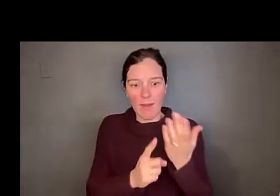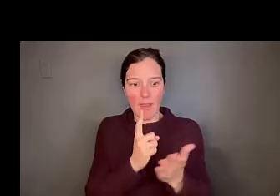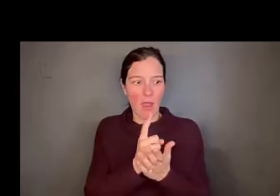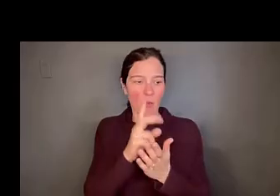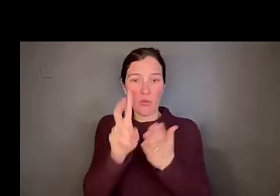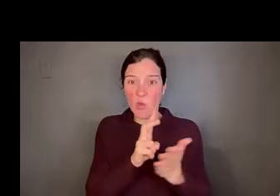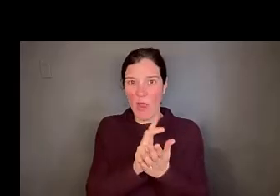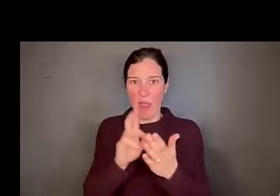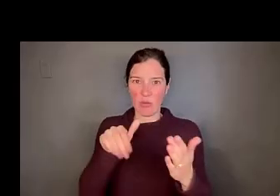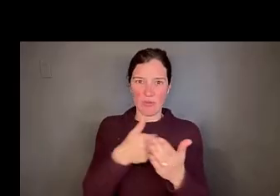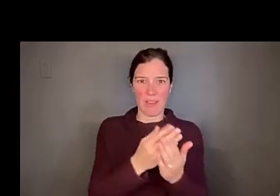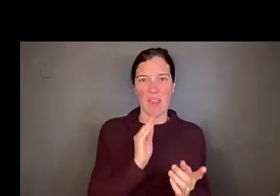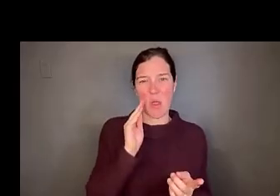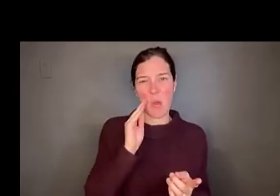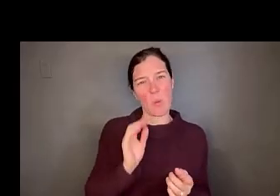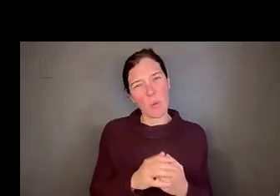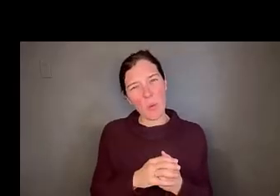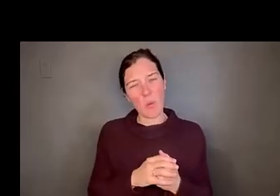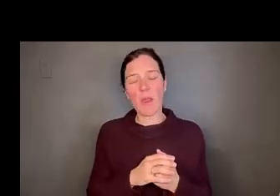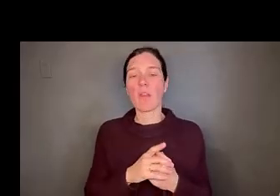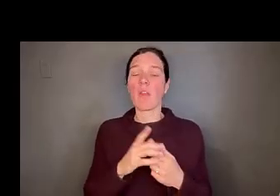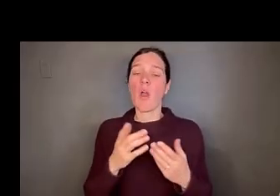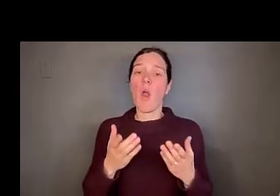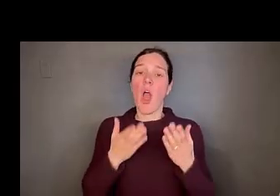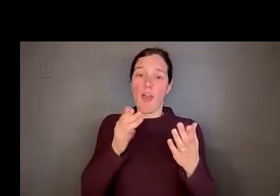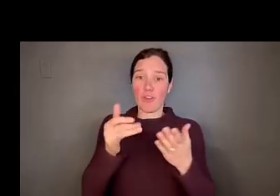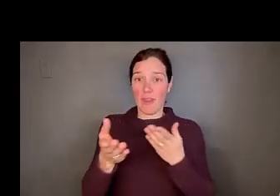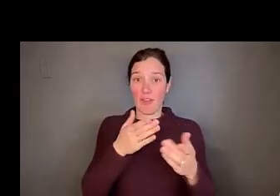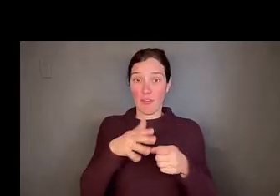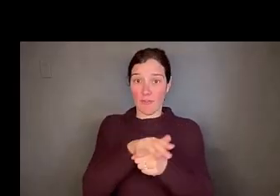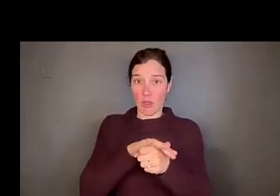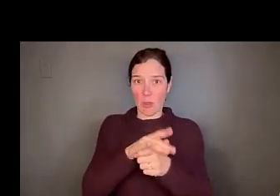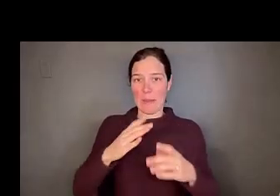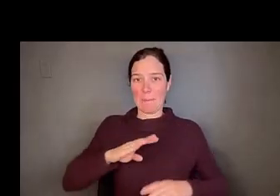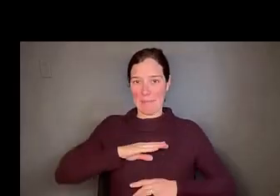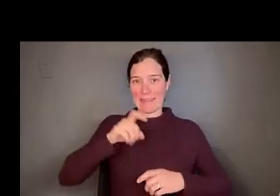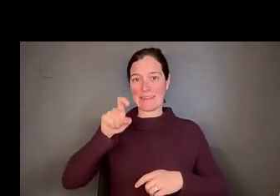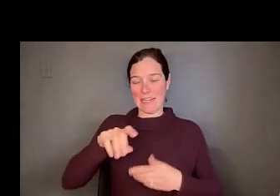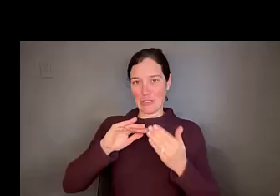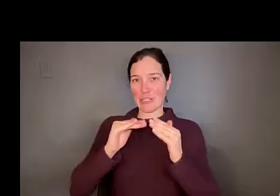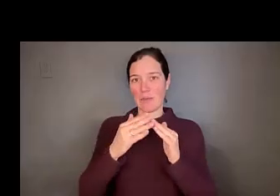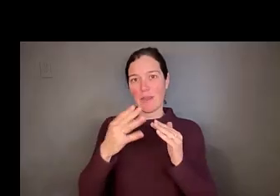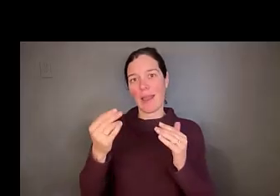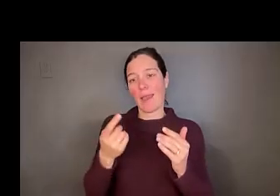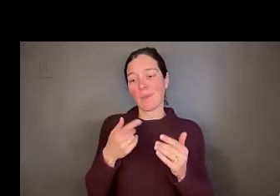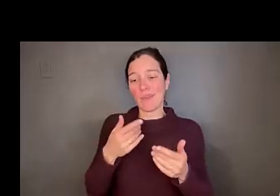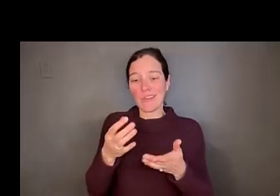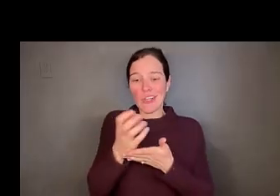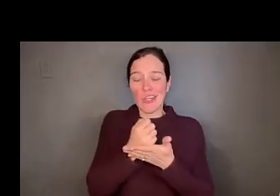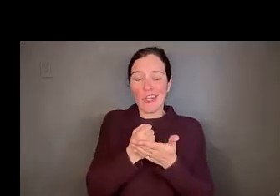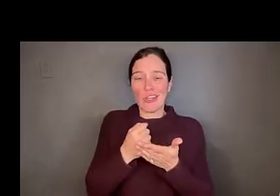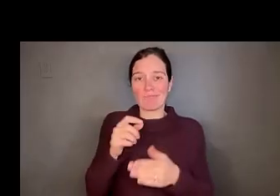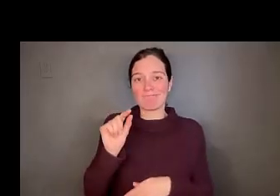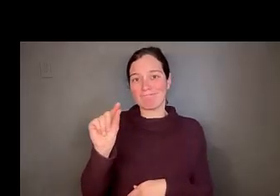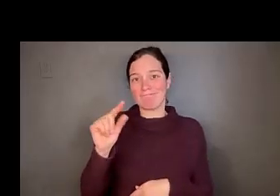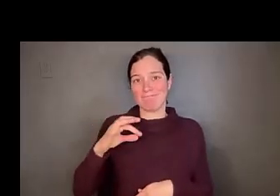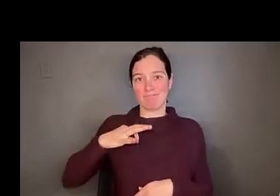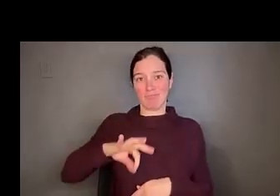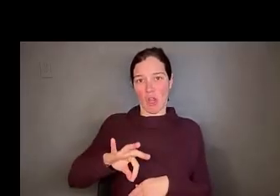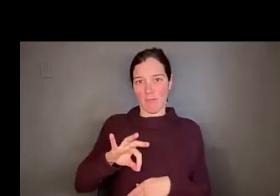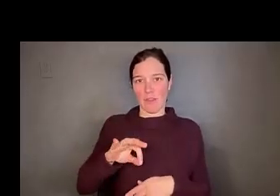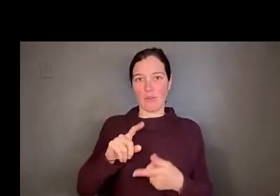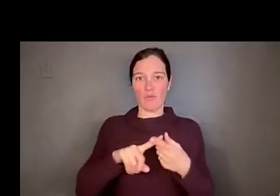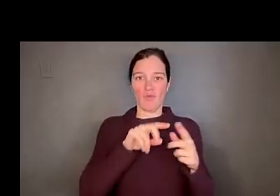get home. So by offering that service locally, it meets the needs of the community, and we can make a small margin back to Rob's point in order